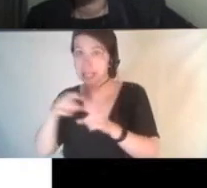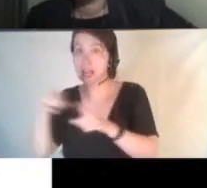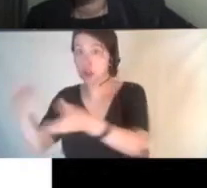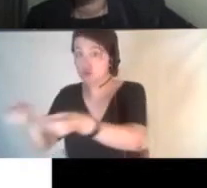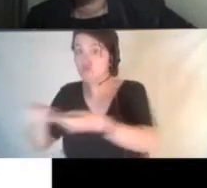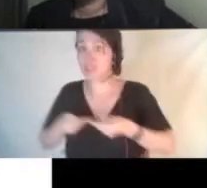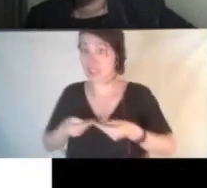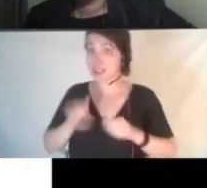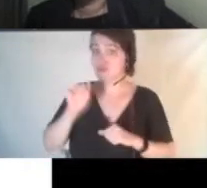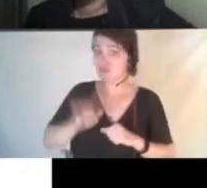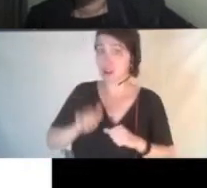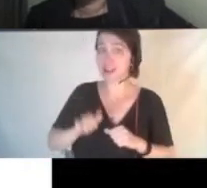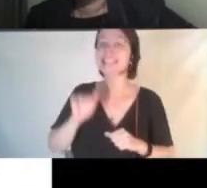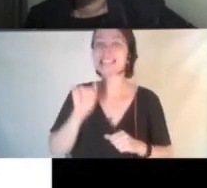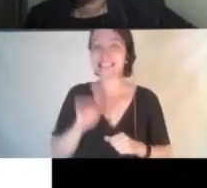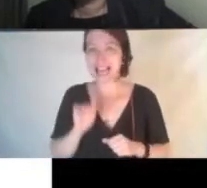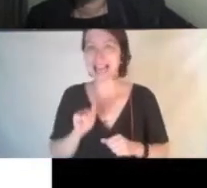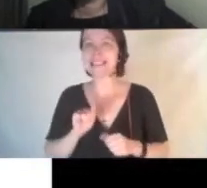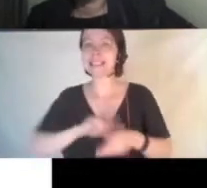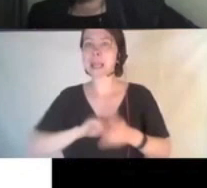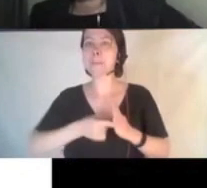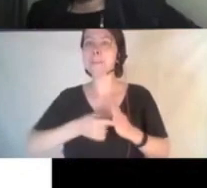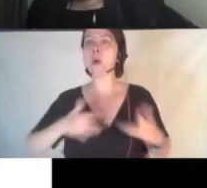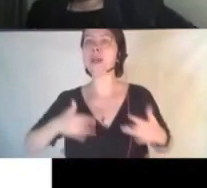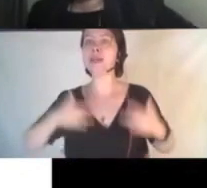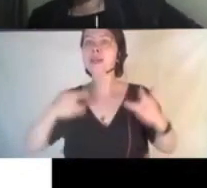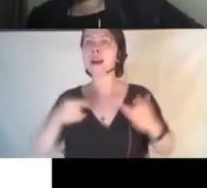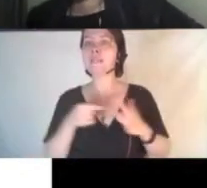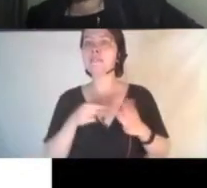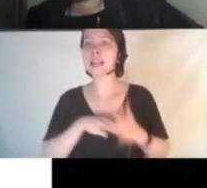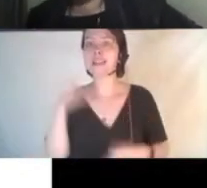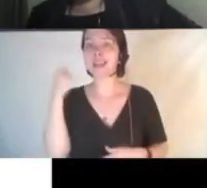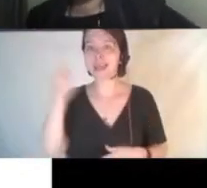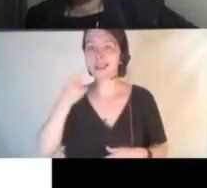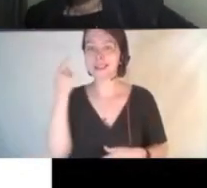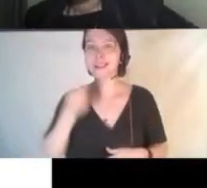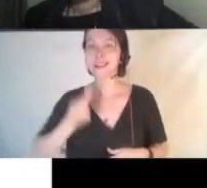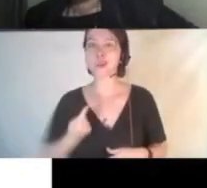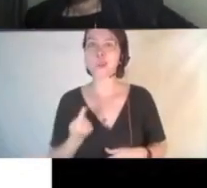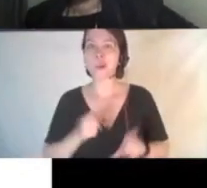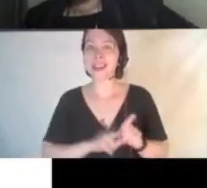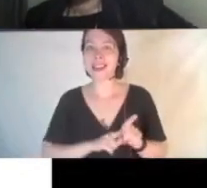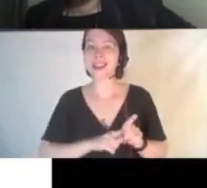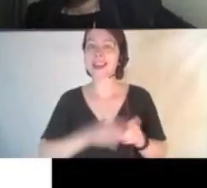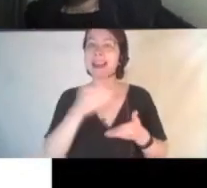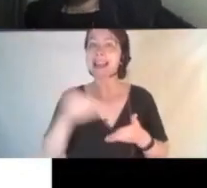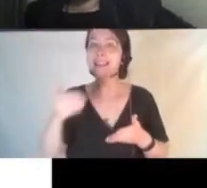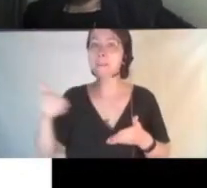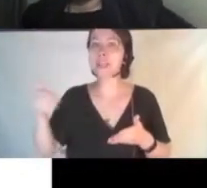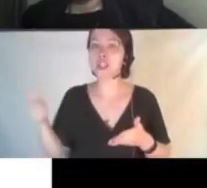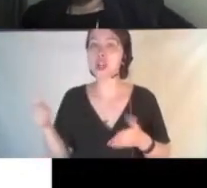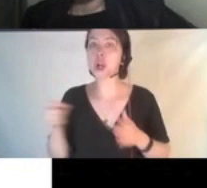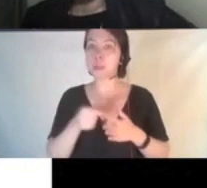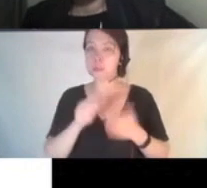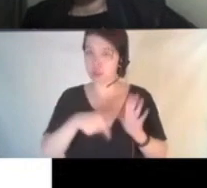in London. My Life in London, yeah. Yeah. So that was a 1-year exhibition project. Yeah. So tell us a little bit